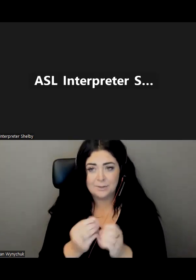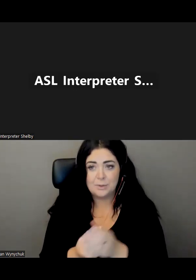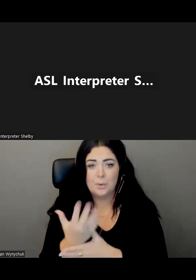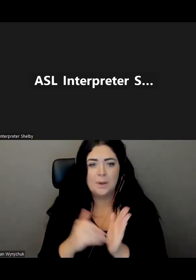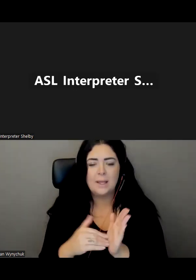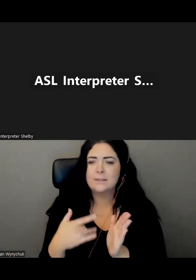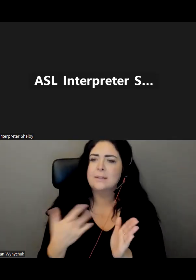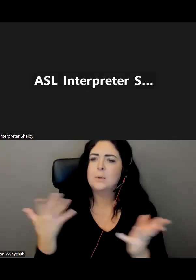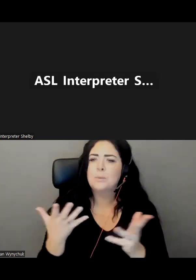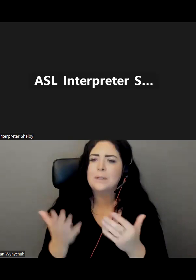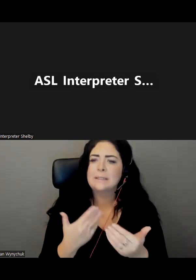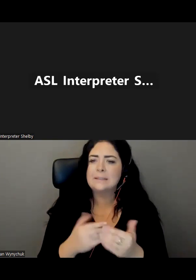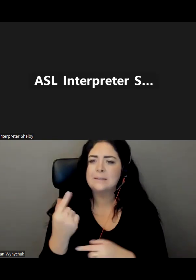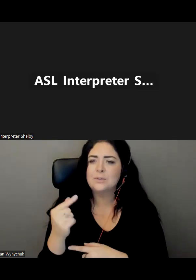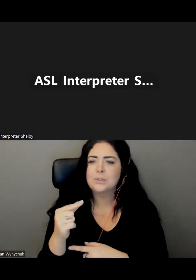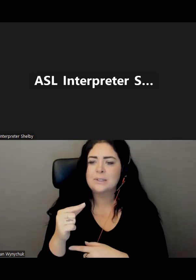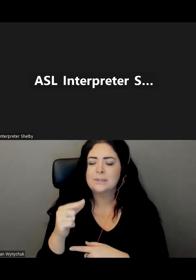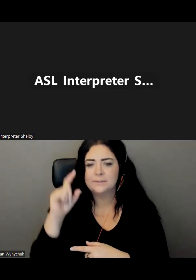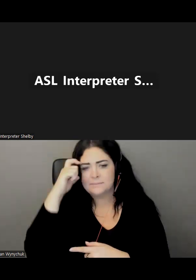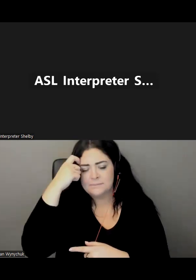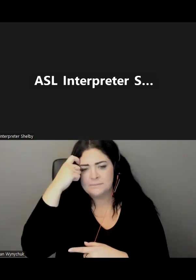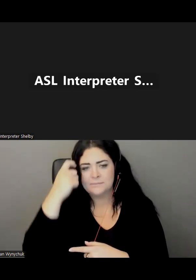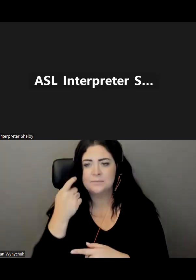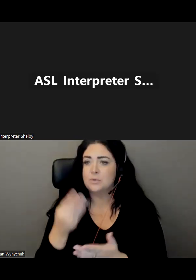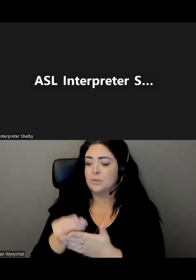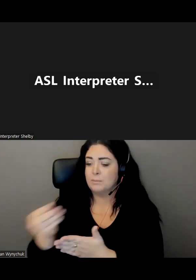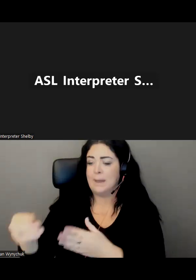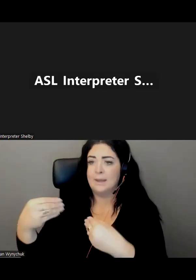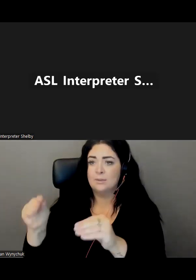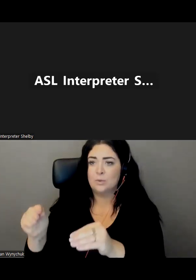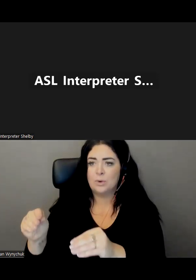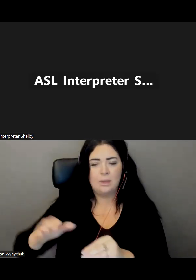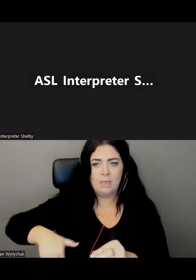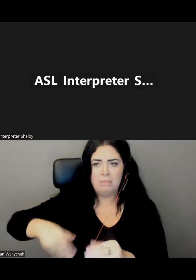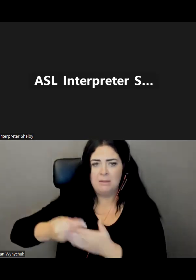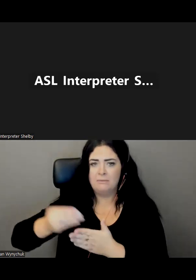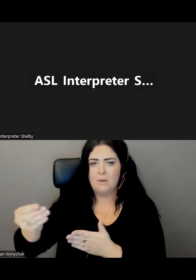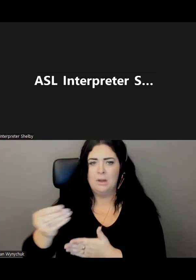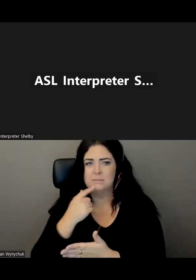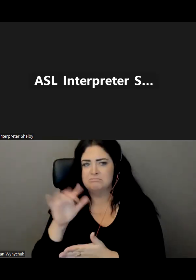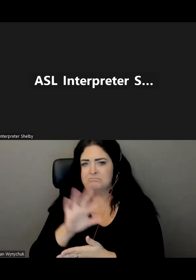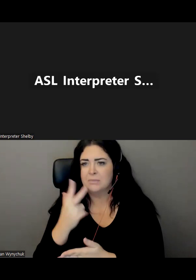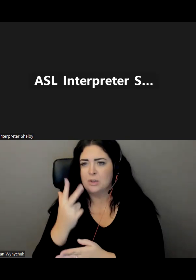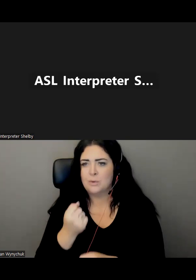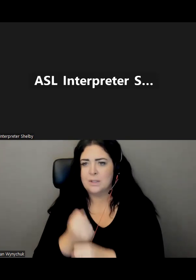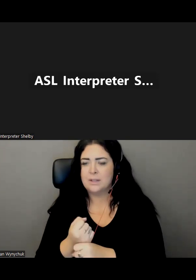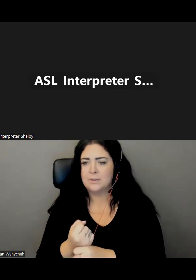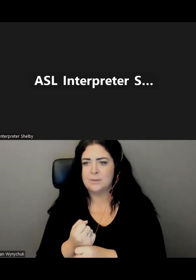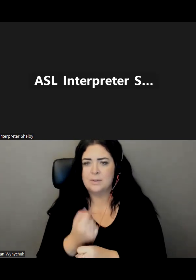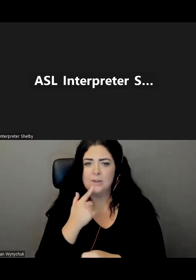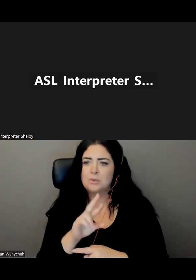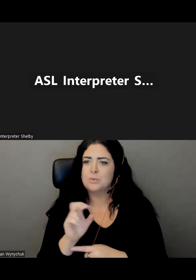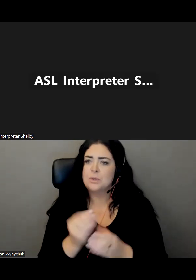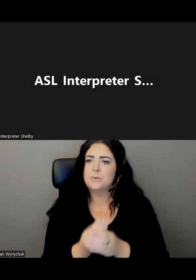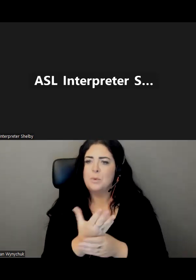common one that a lot of people know about. So if you get green onions at the grocery store, I haven't bought green onions in probably 3 years because I just keep regrowing